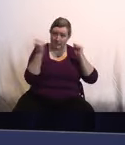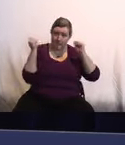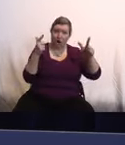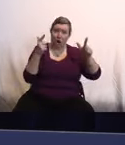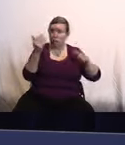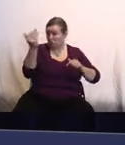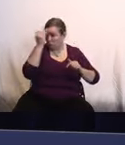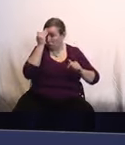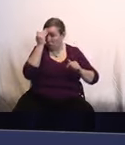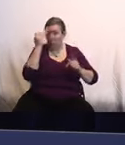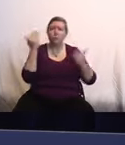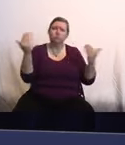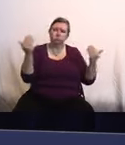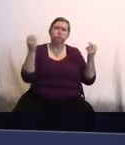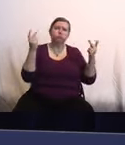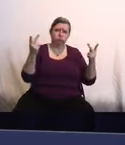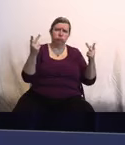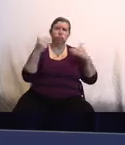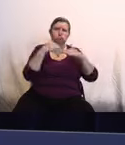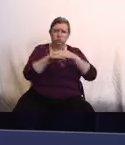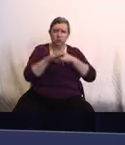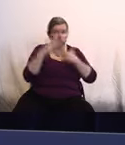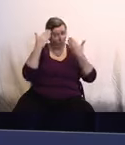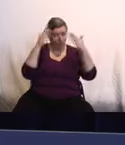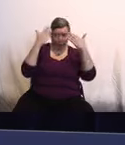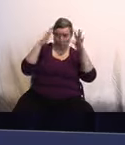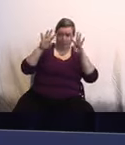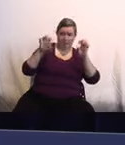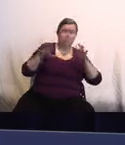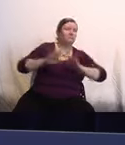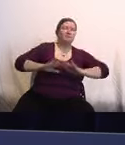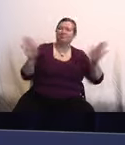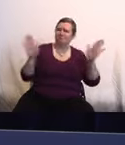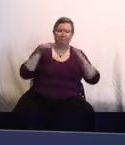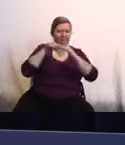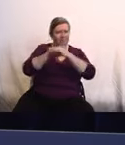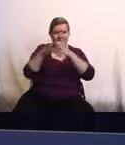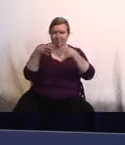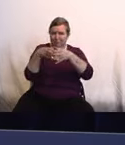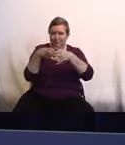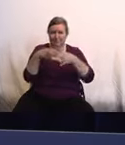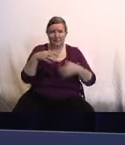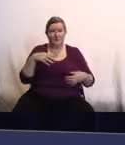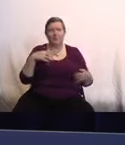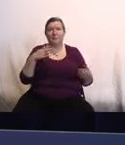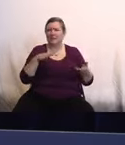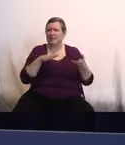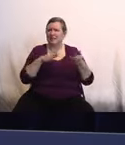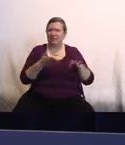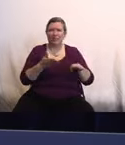had significant deaths in the 0 to 4-year-olds is beyond me,